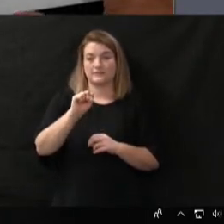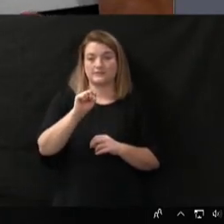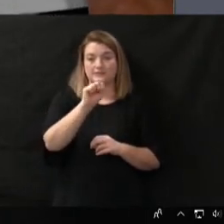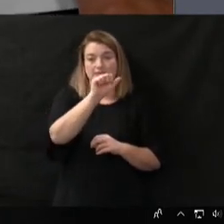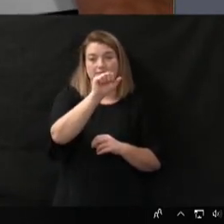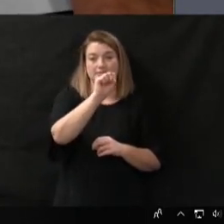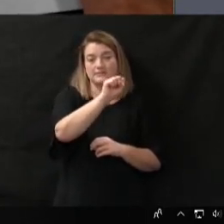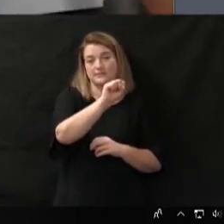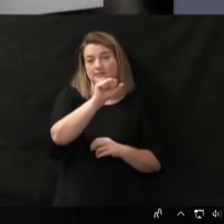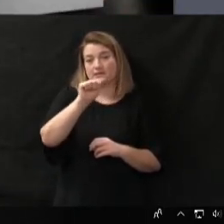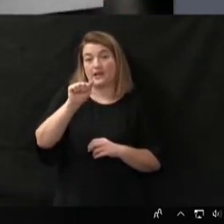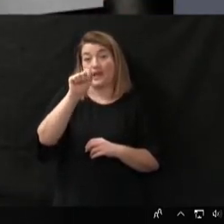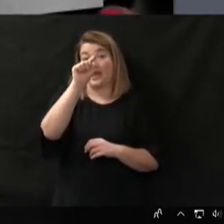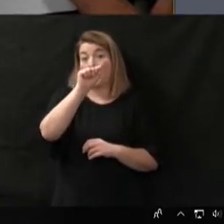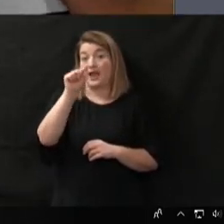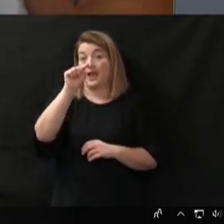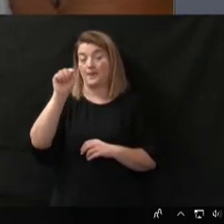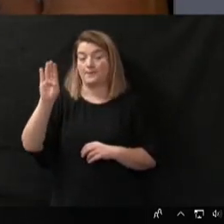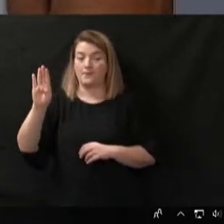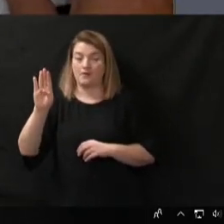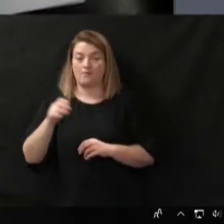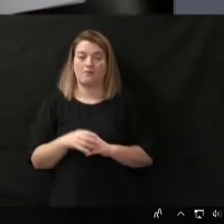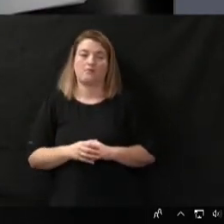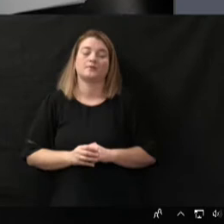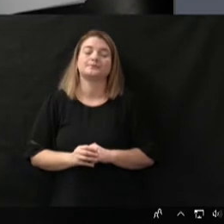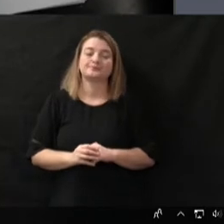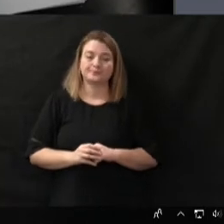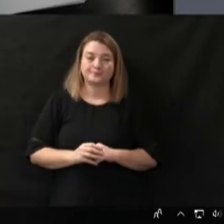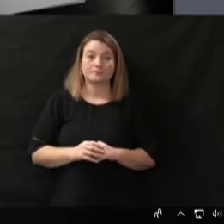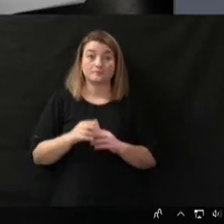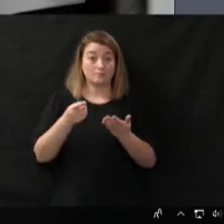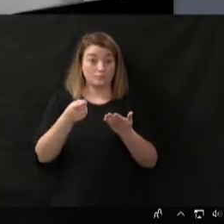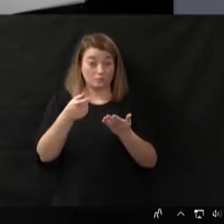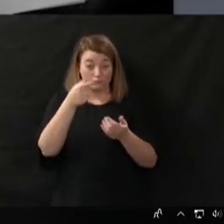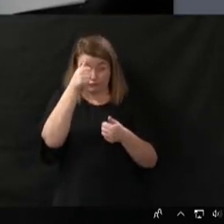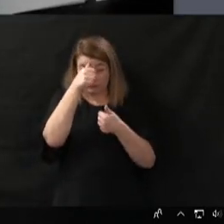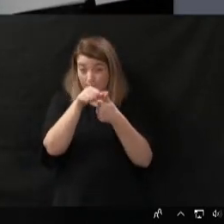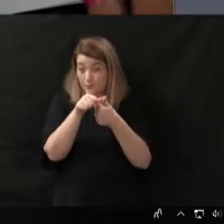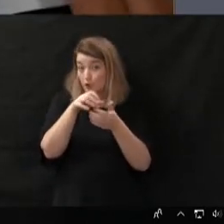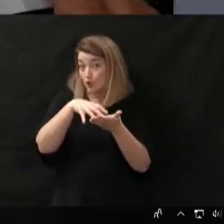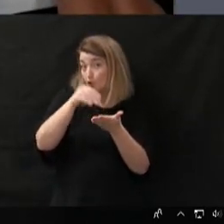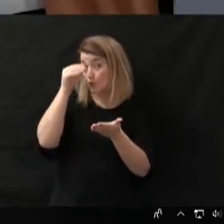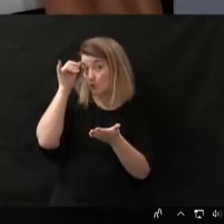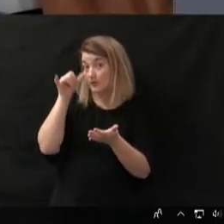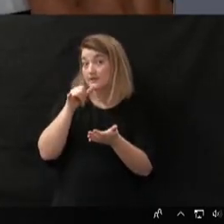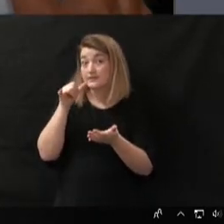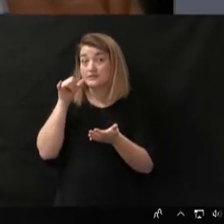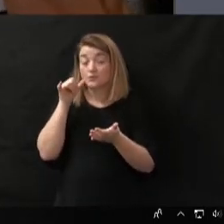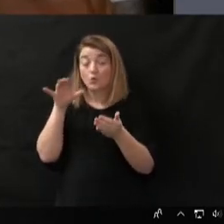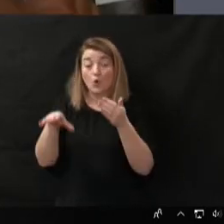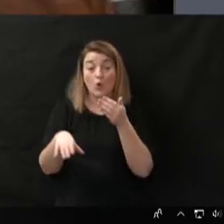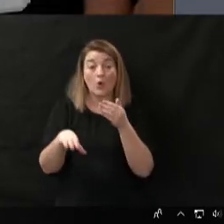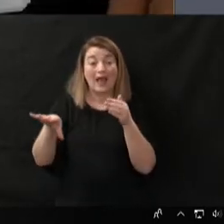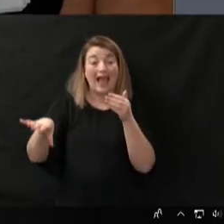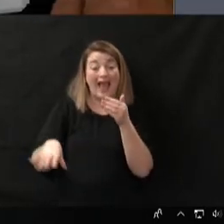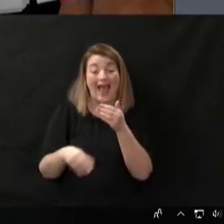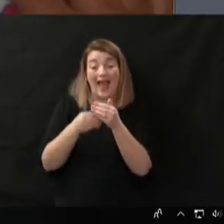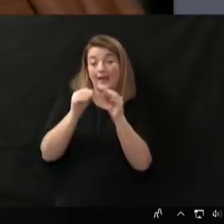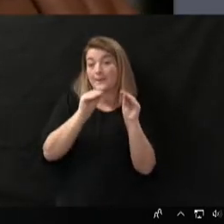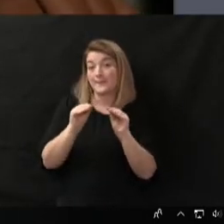Sab. Okay, now look at this, guys. We learned this yesterday. We're going to add old magic E over here.